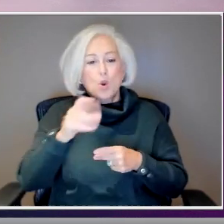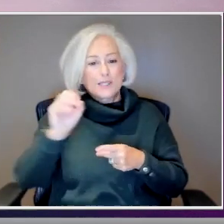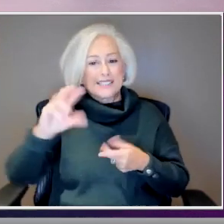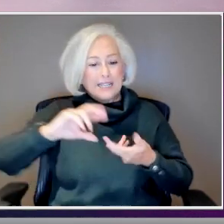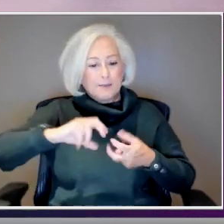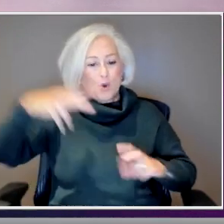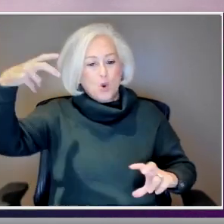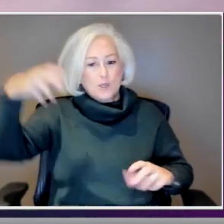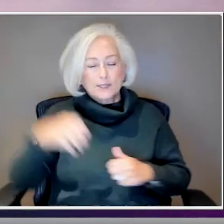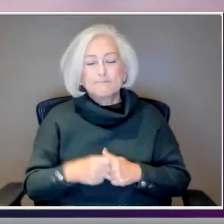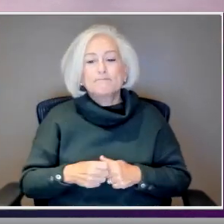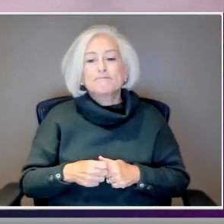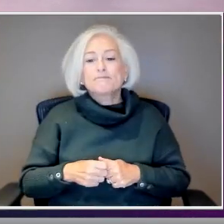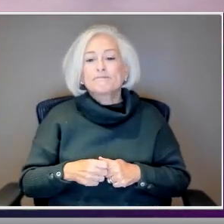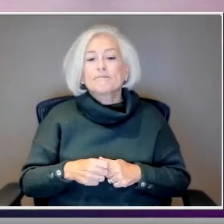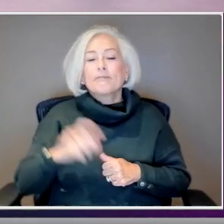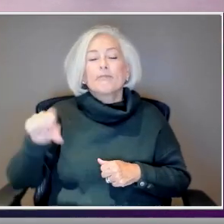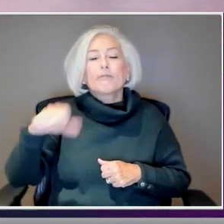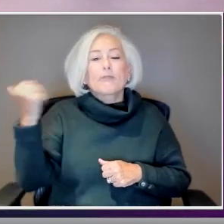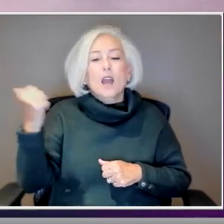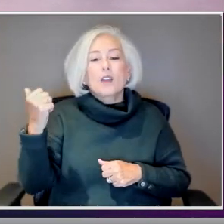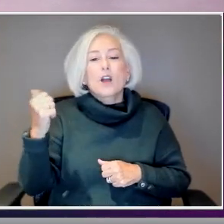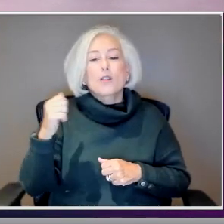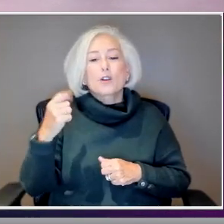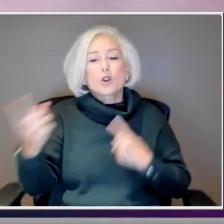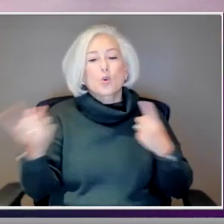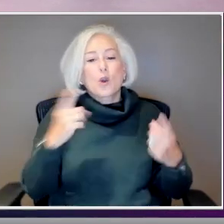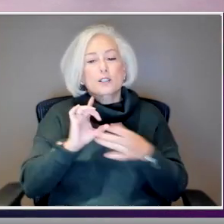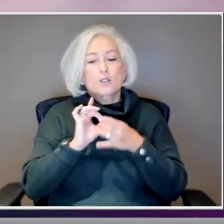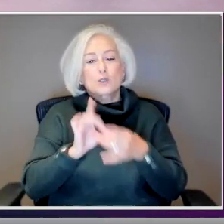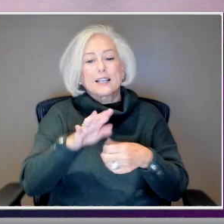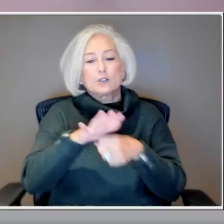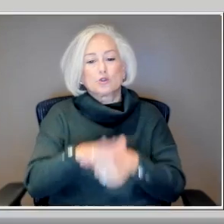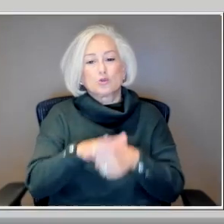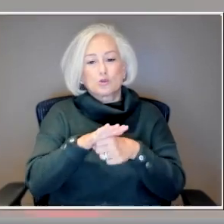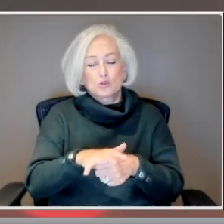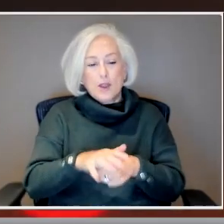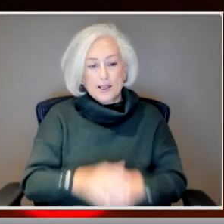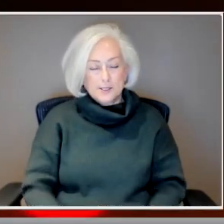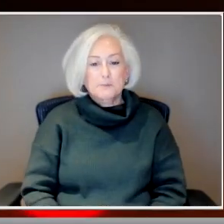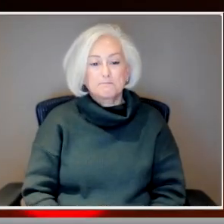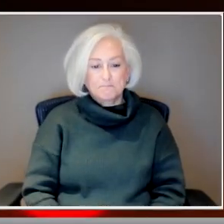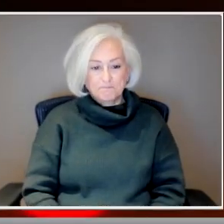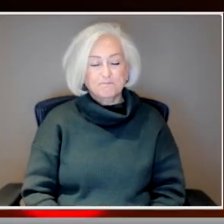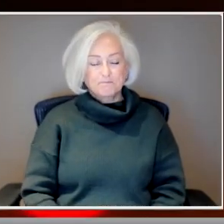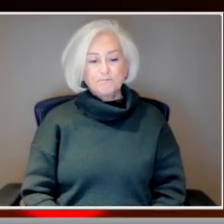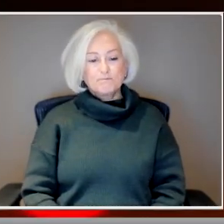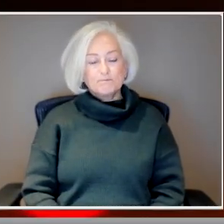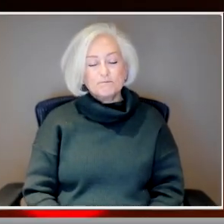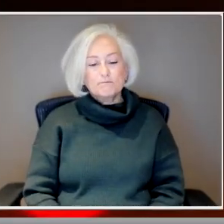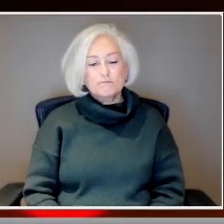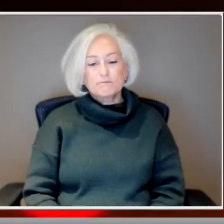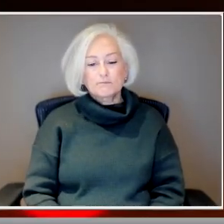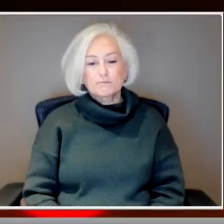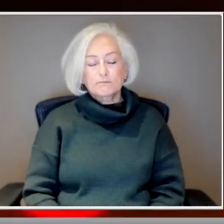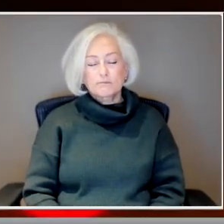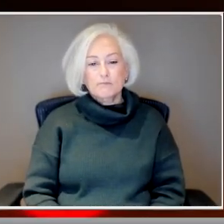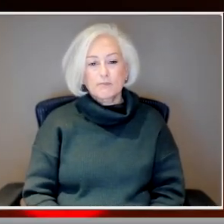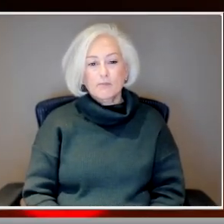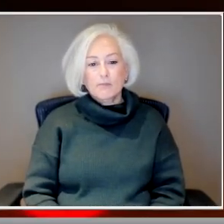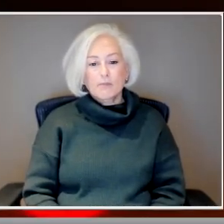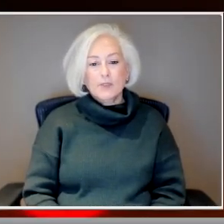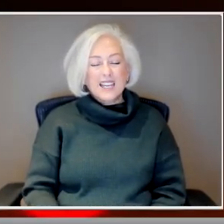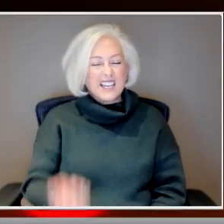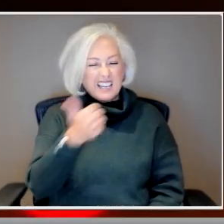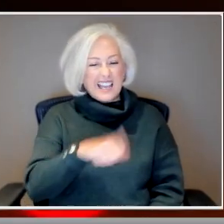another question about the stress, which is, as you talked about, a huge part of this. Do you have any tips for people